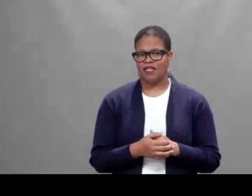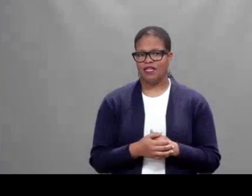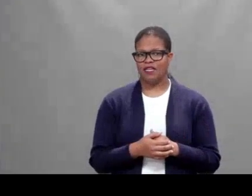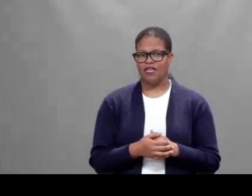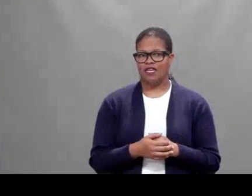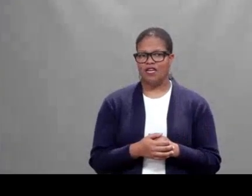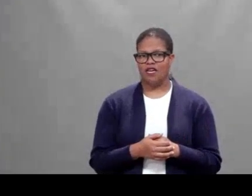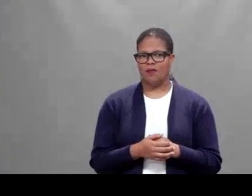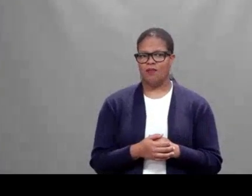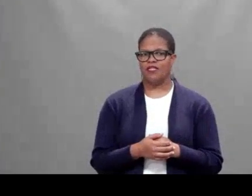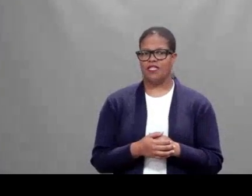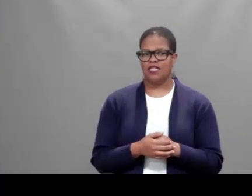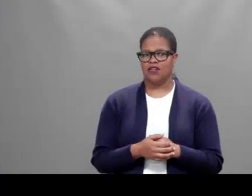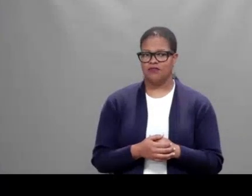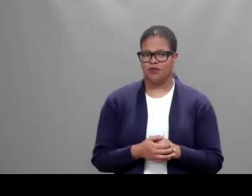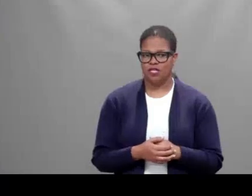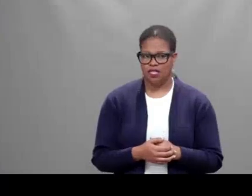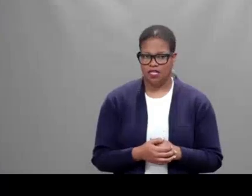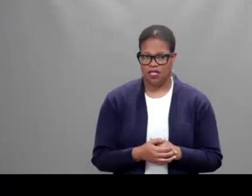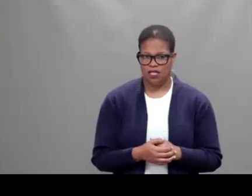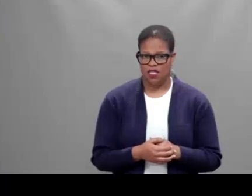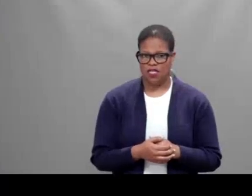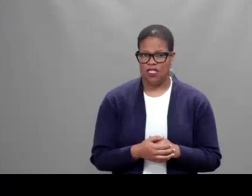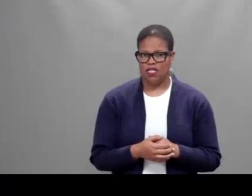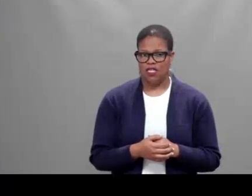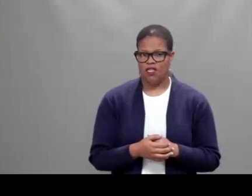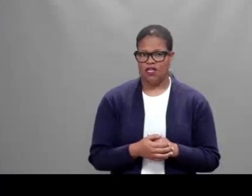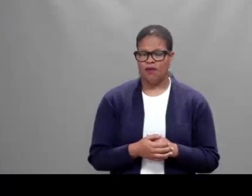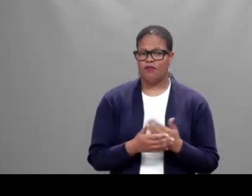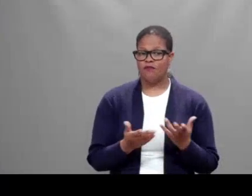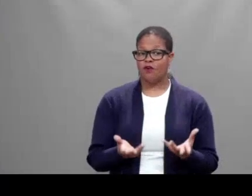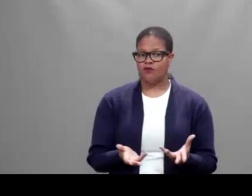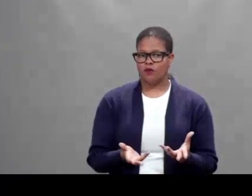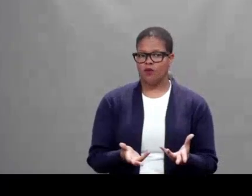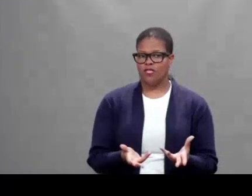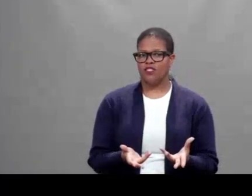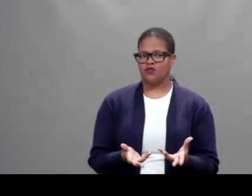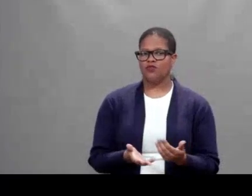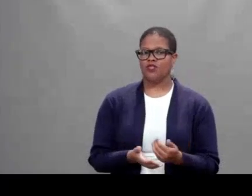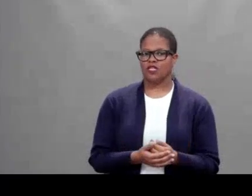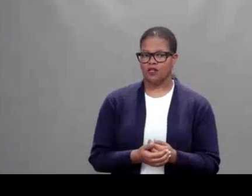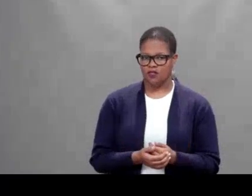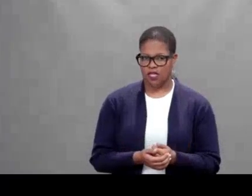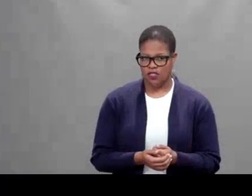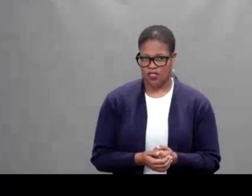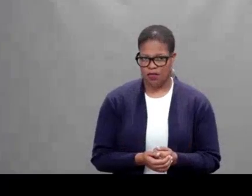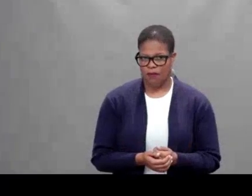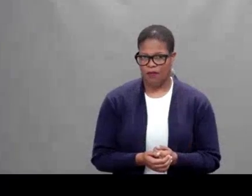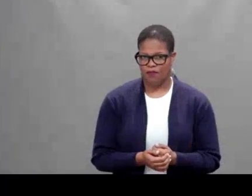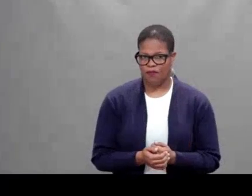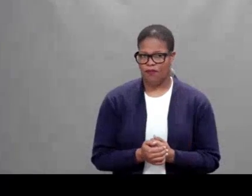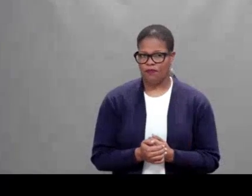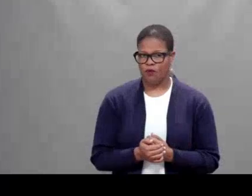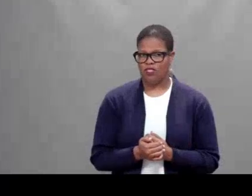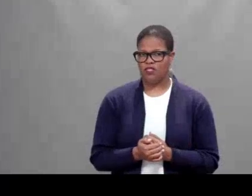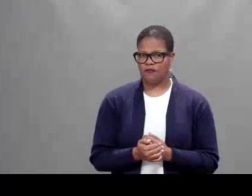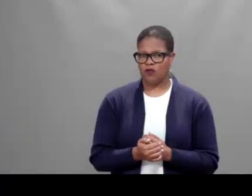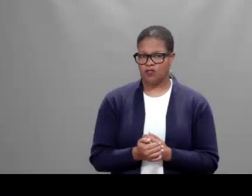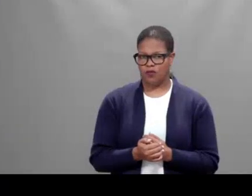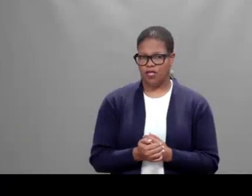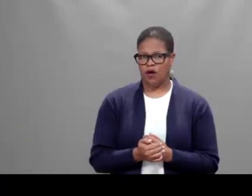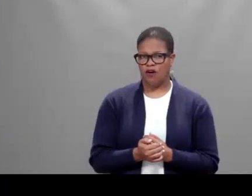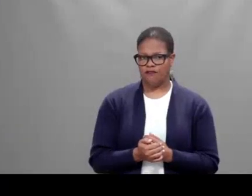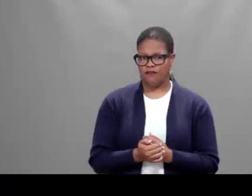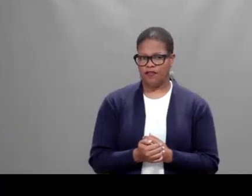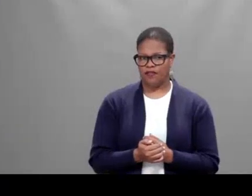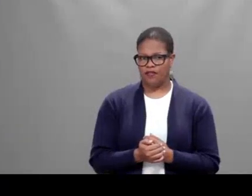back. But if we vote for what we need to during the closed session, it might be more